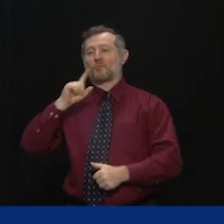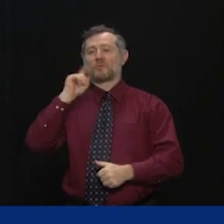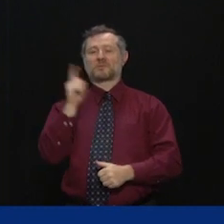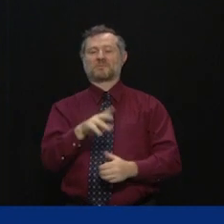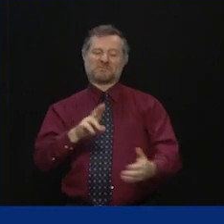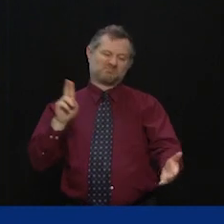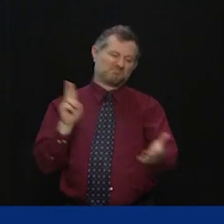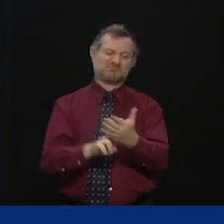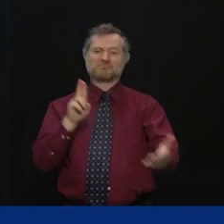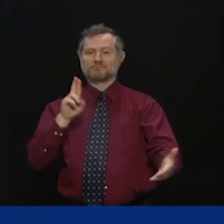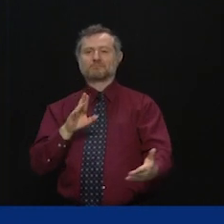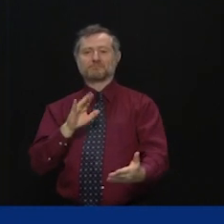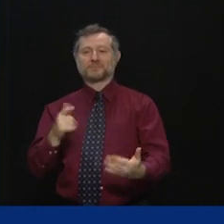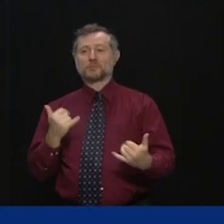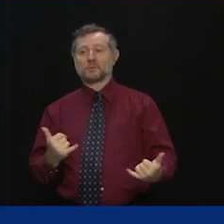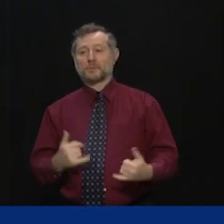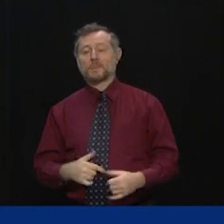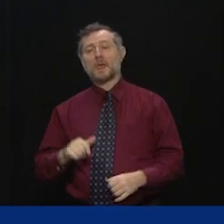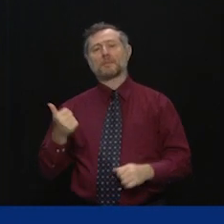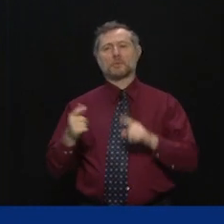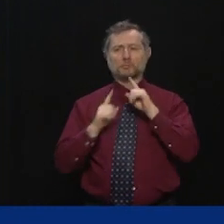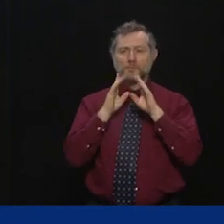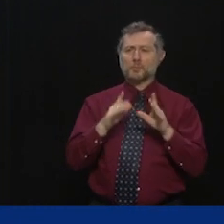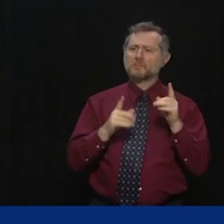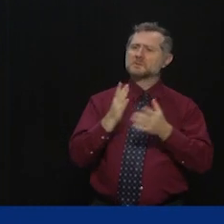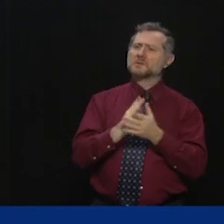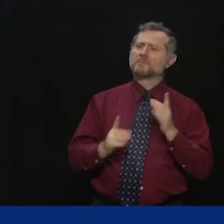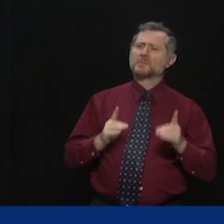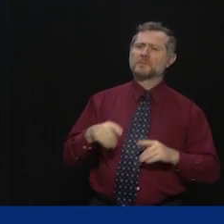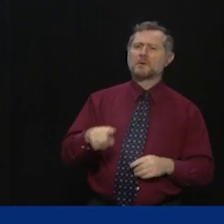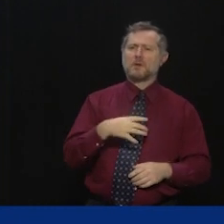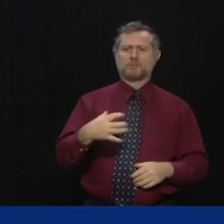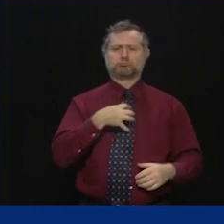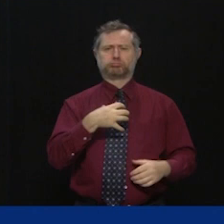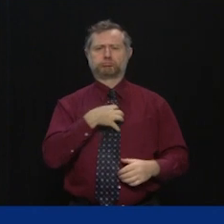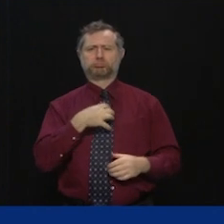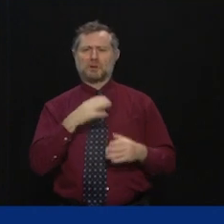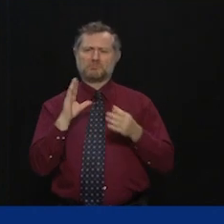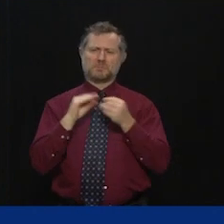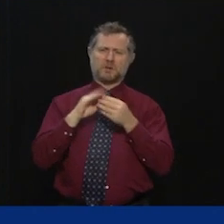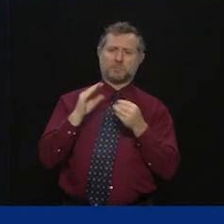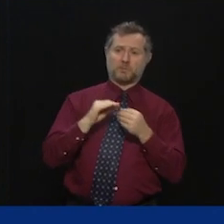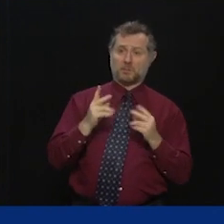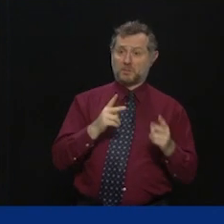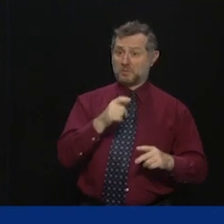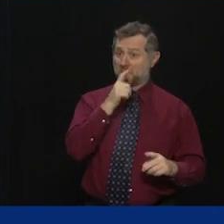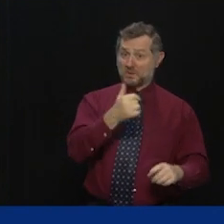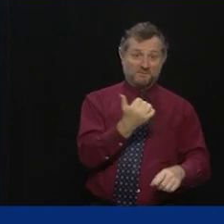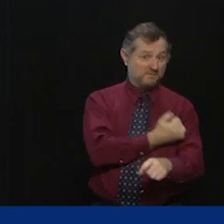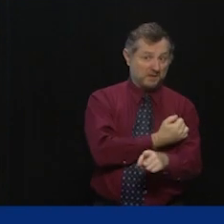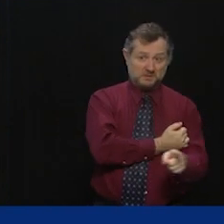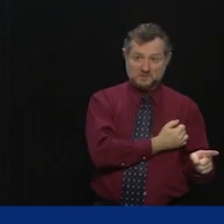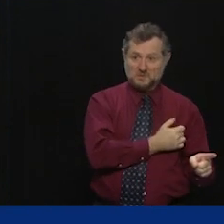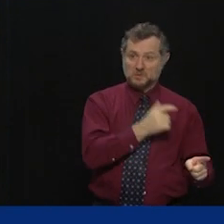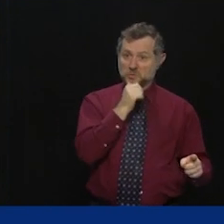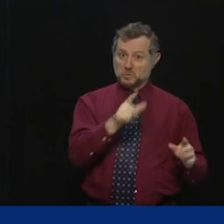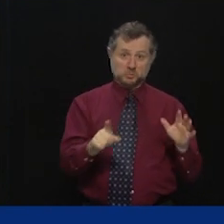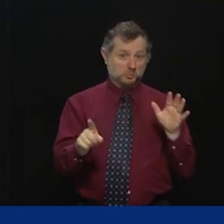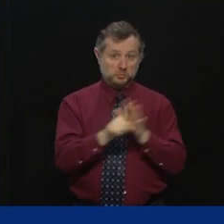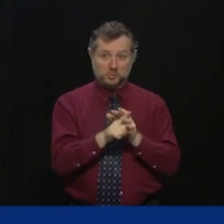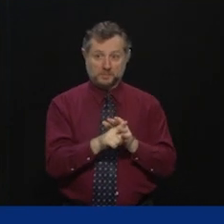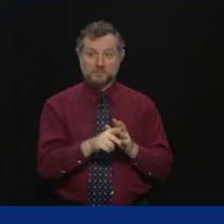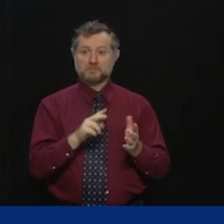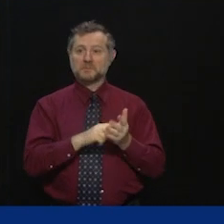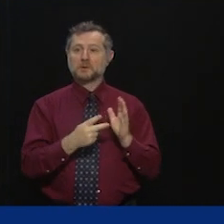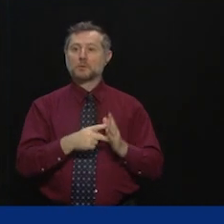today. Governor, there's been some concern that some of the folks who won't get vaccinated and won't show up might be food